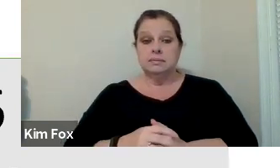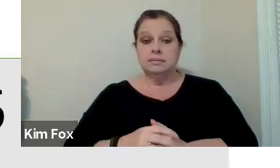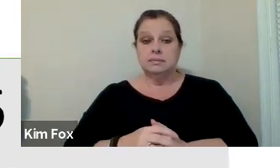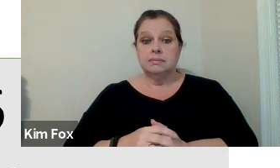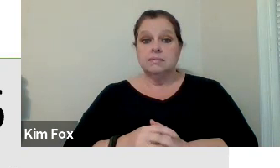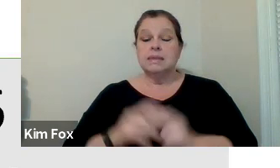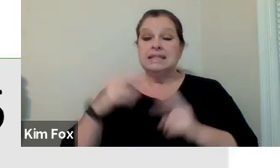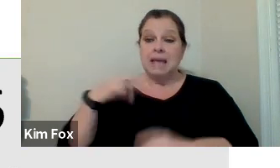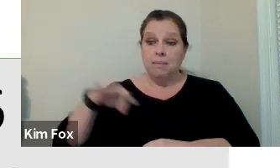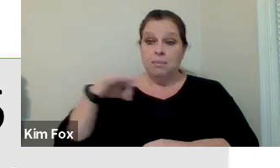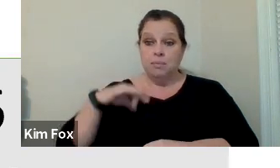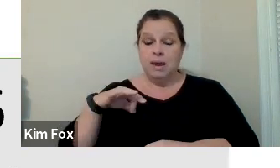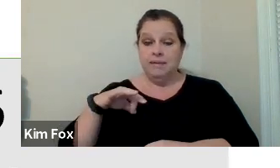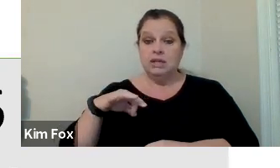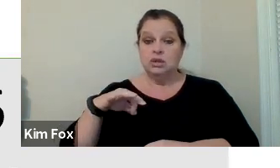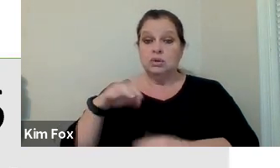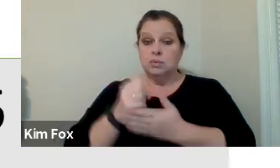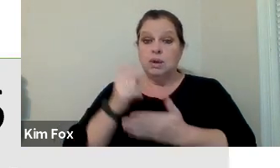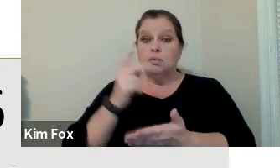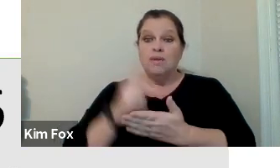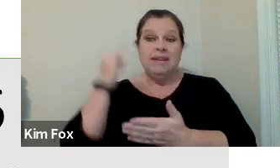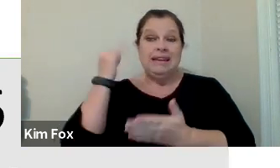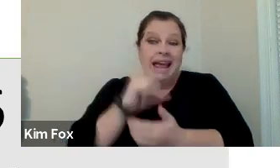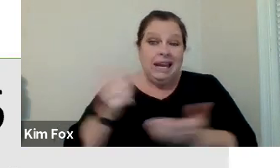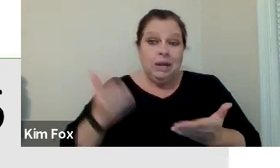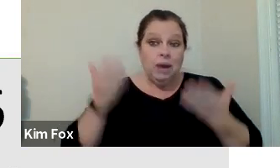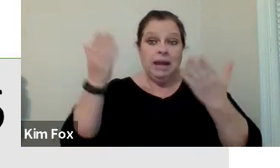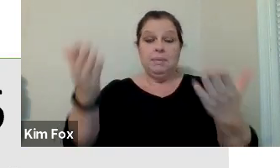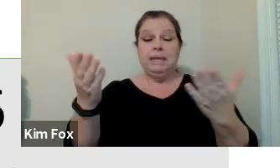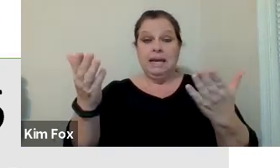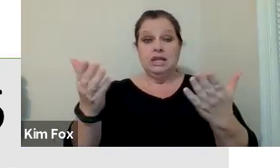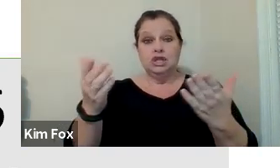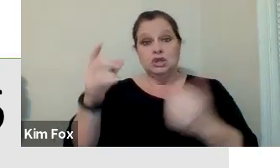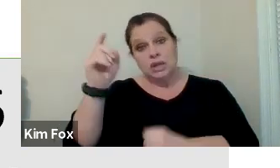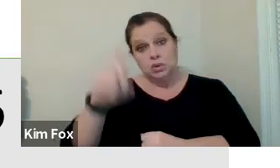are approved, and if there's any recommendations that you may need to